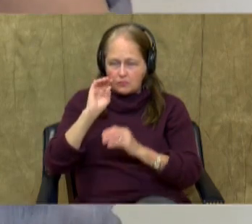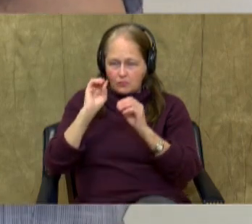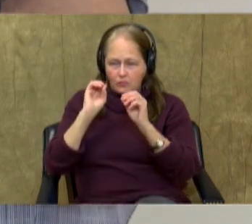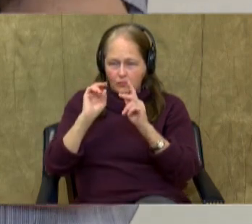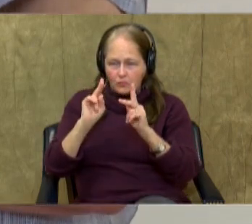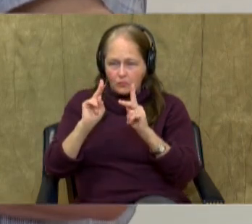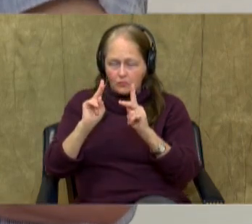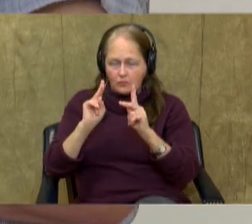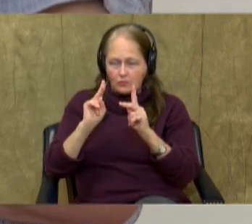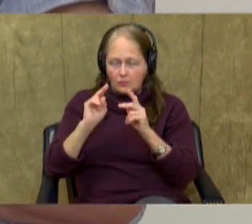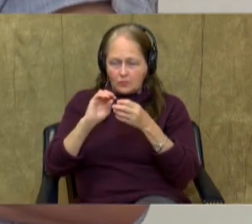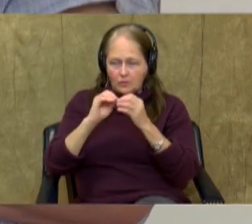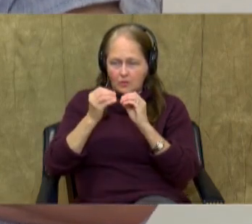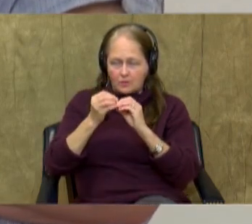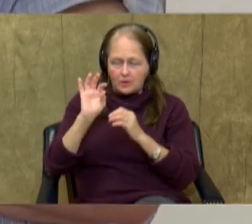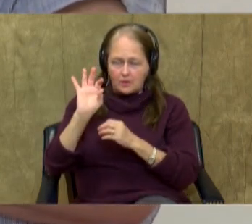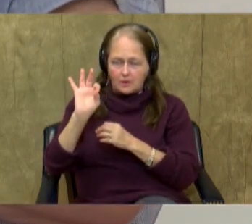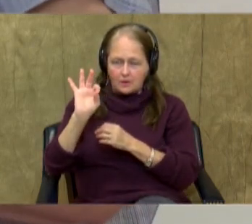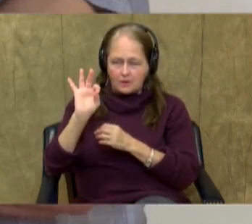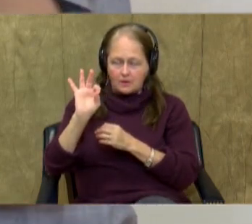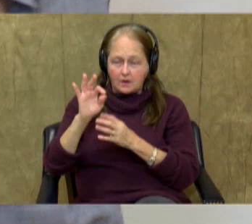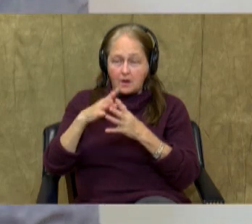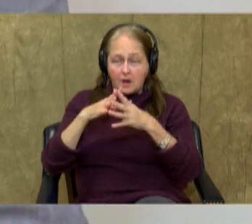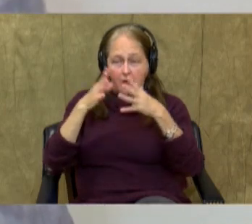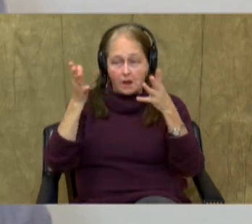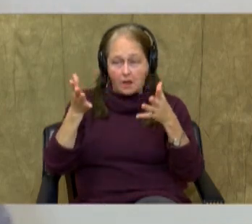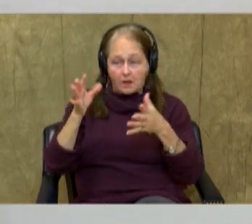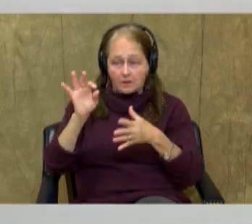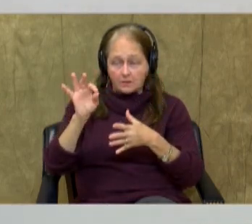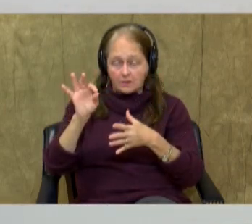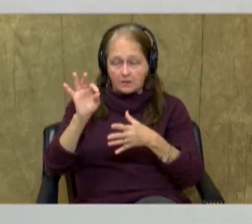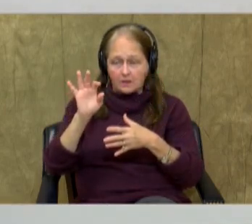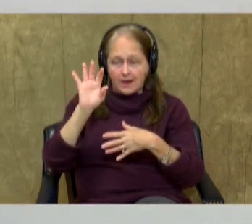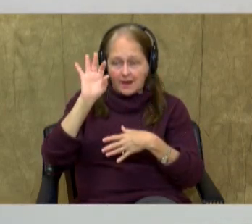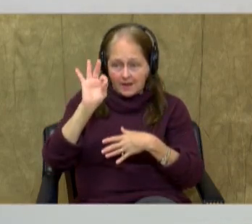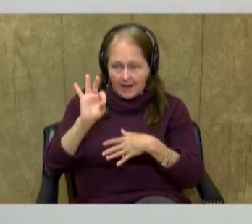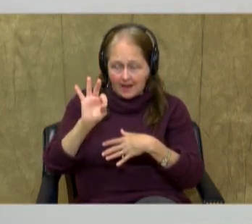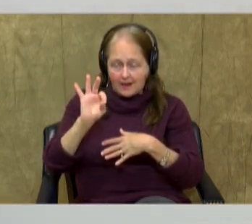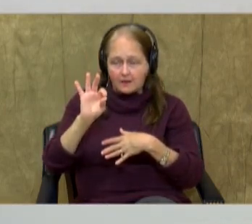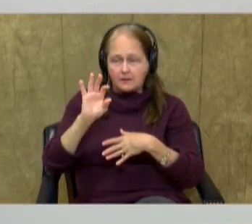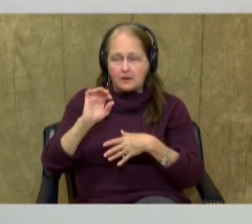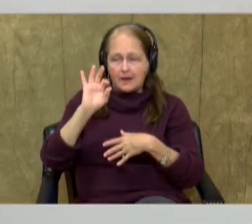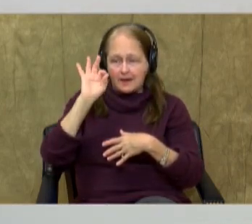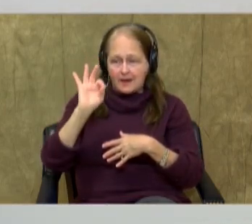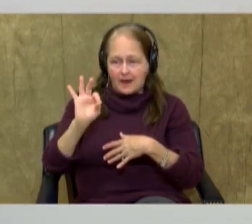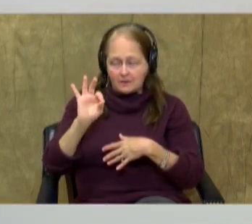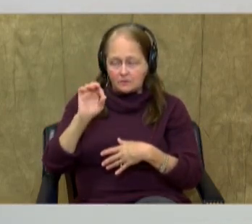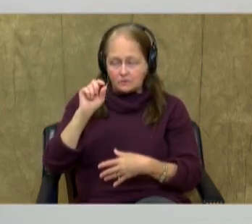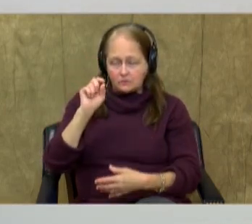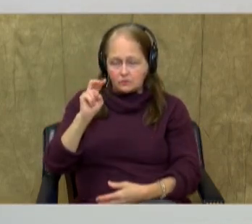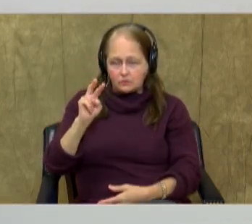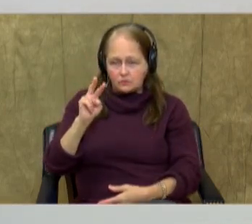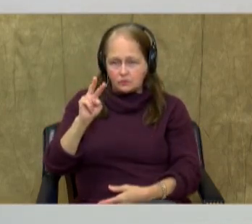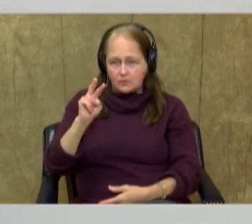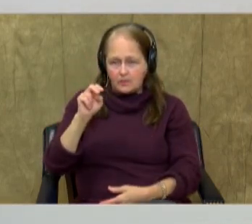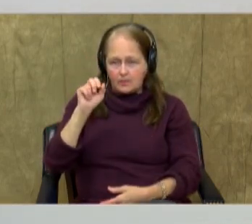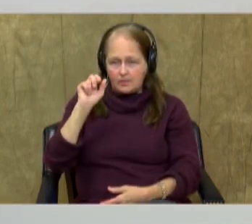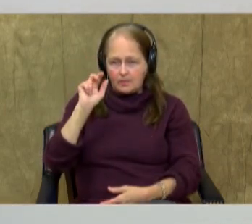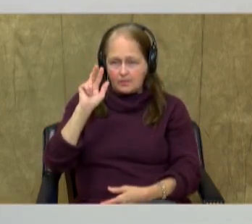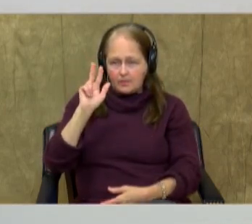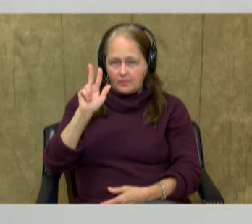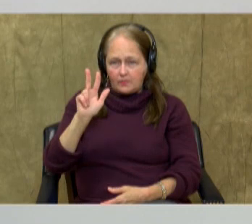Okay, and then the number 9. There were a lot of 9s. There were 9 9s. So 1,